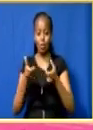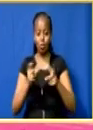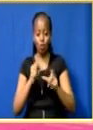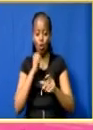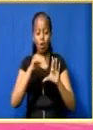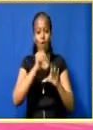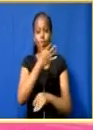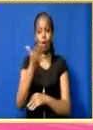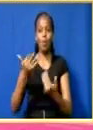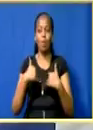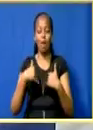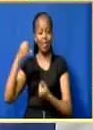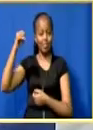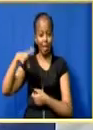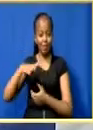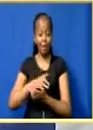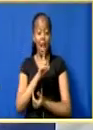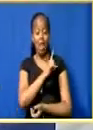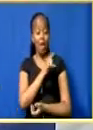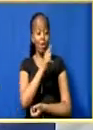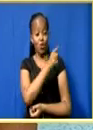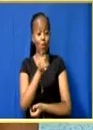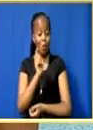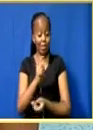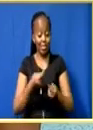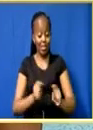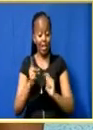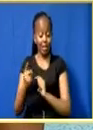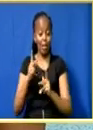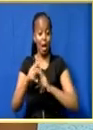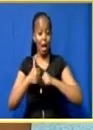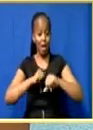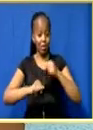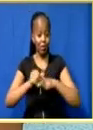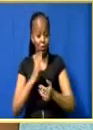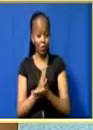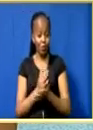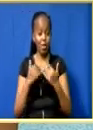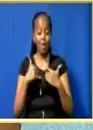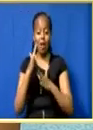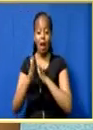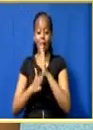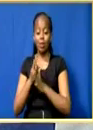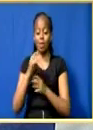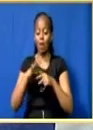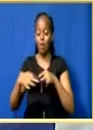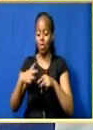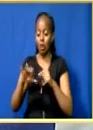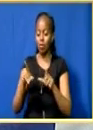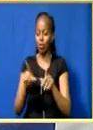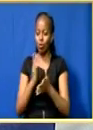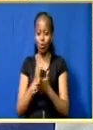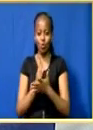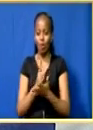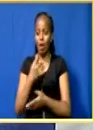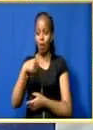out there where there is sun. Luckily you are. Maybe you should try it. So we have arranged the kales. Yes. And we were right to